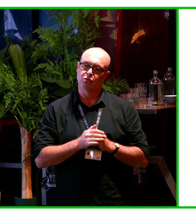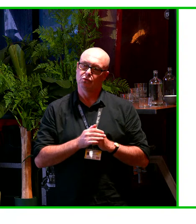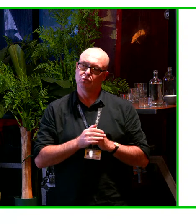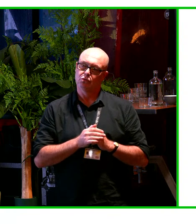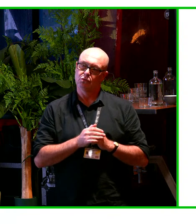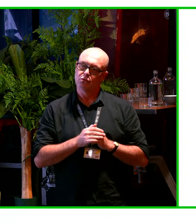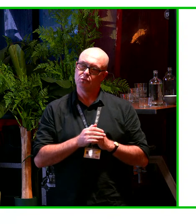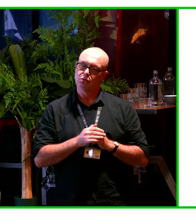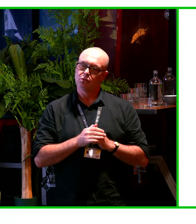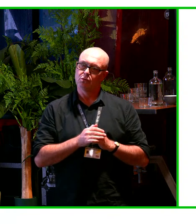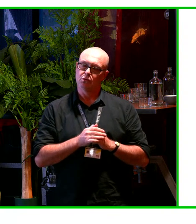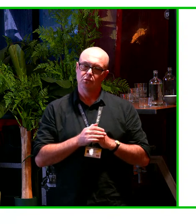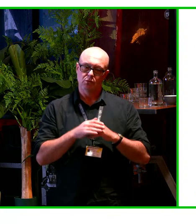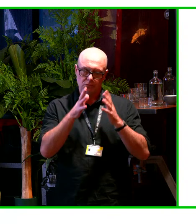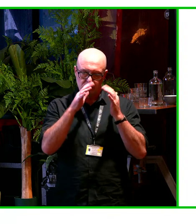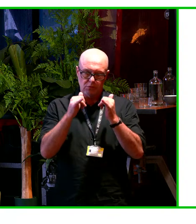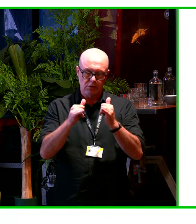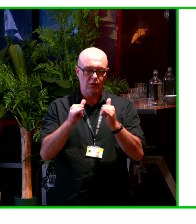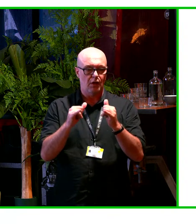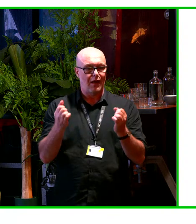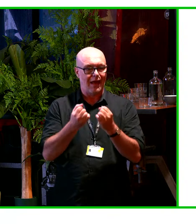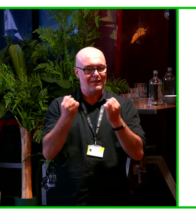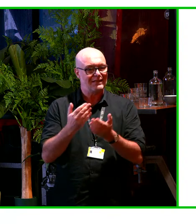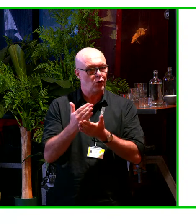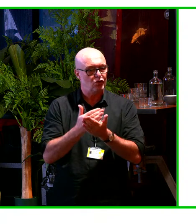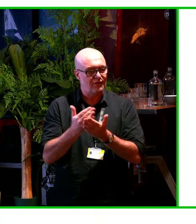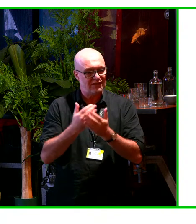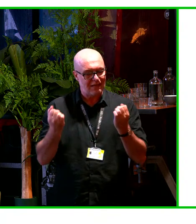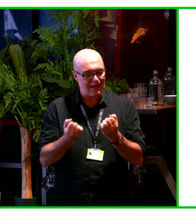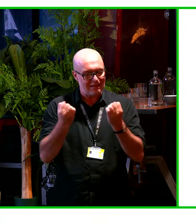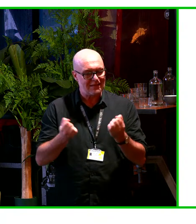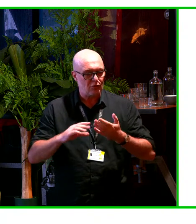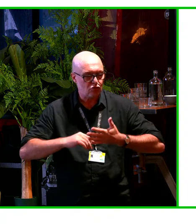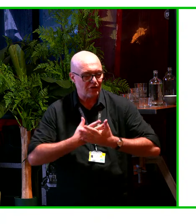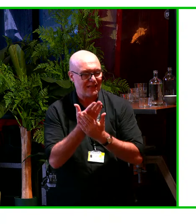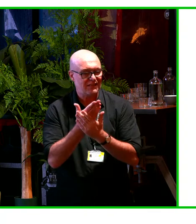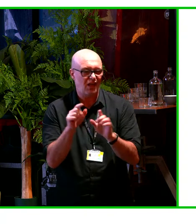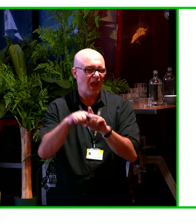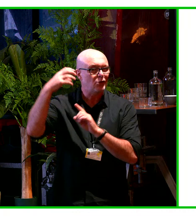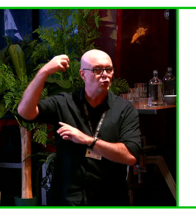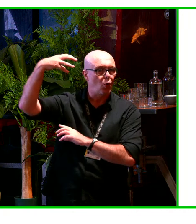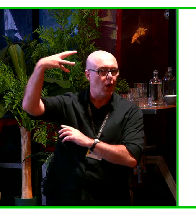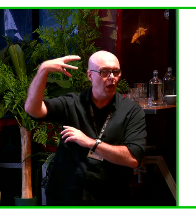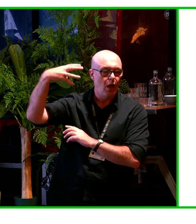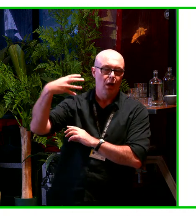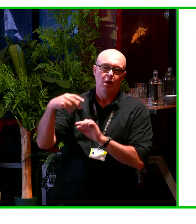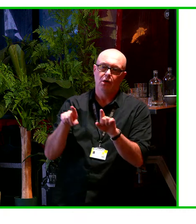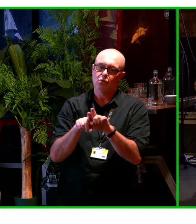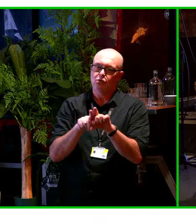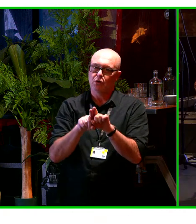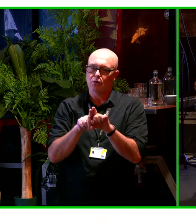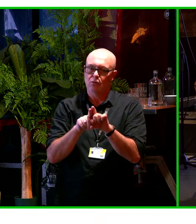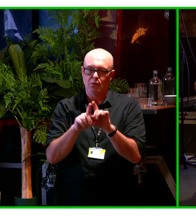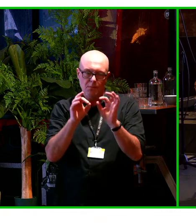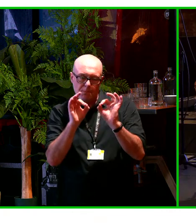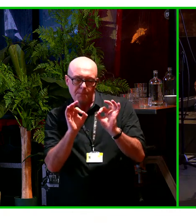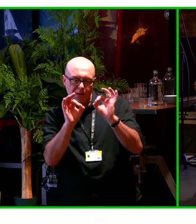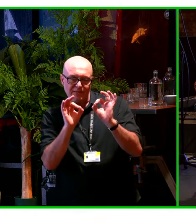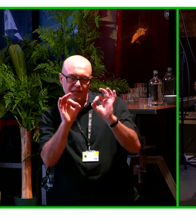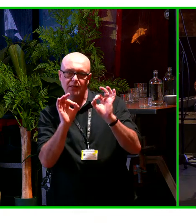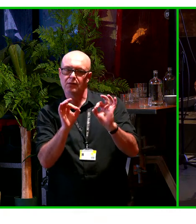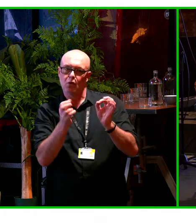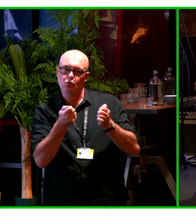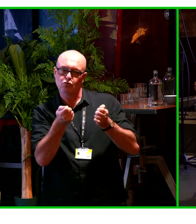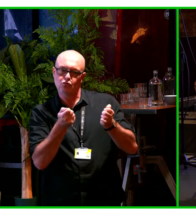looking at energy conservation, energy generation, such as solar, and also the optimisation of control